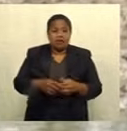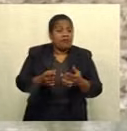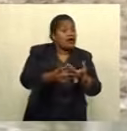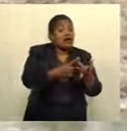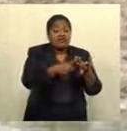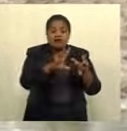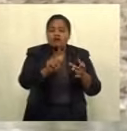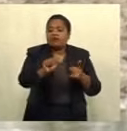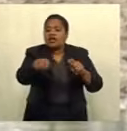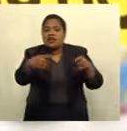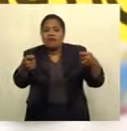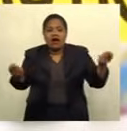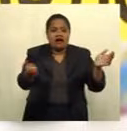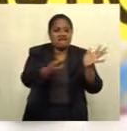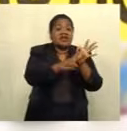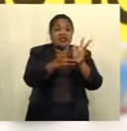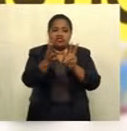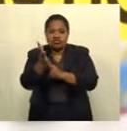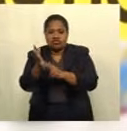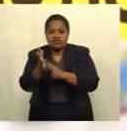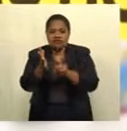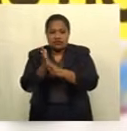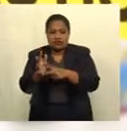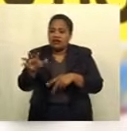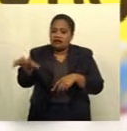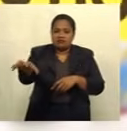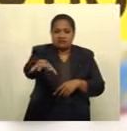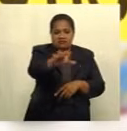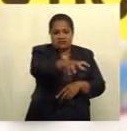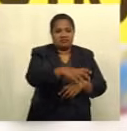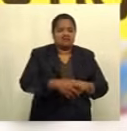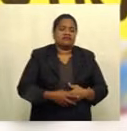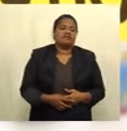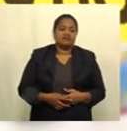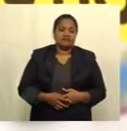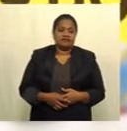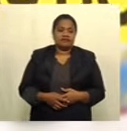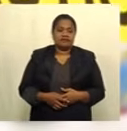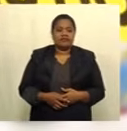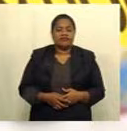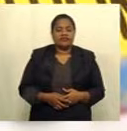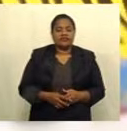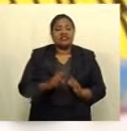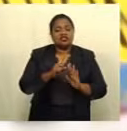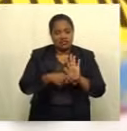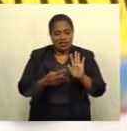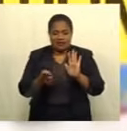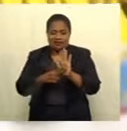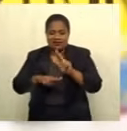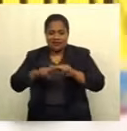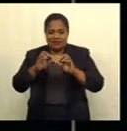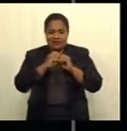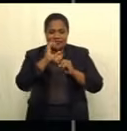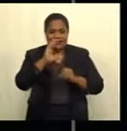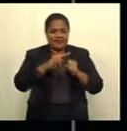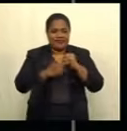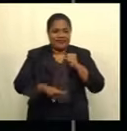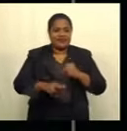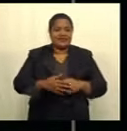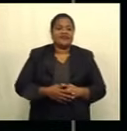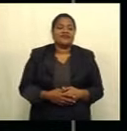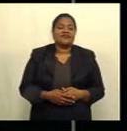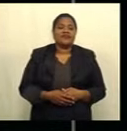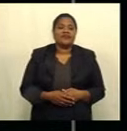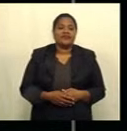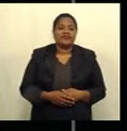neighboring villages and settlements in the district of Tonga. Jose Nanunga, FBC News.